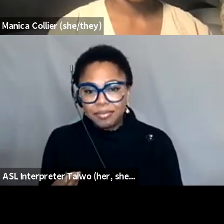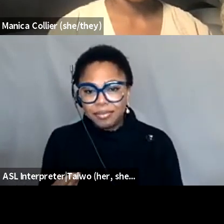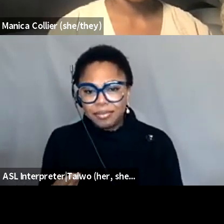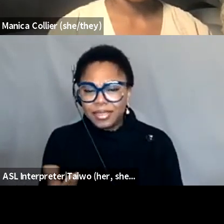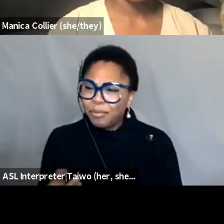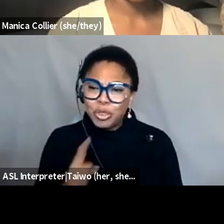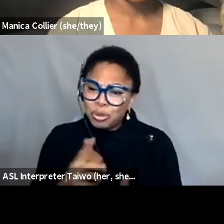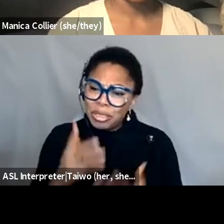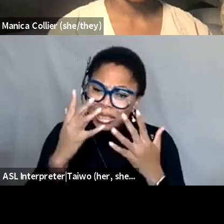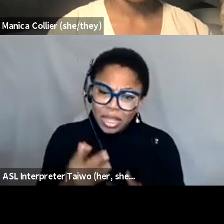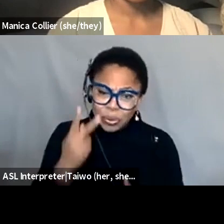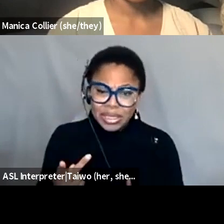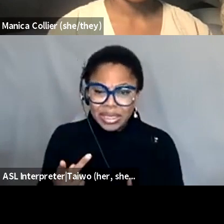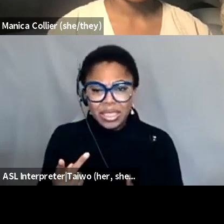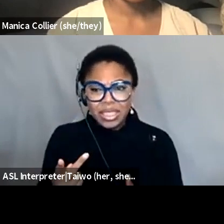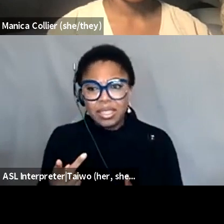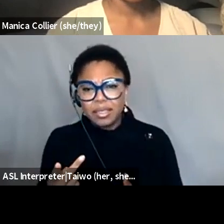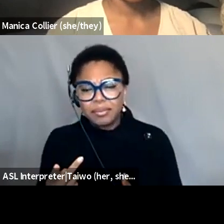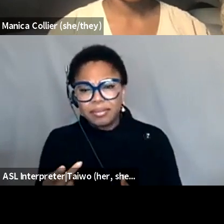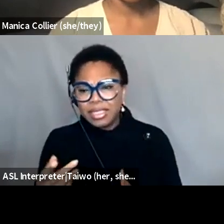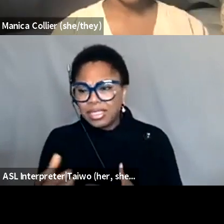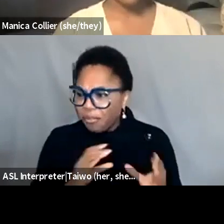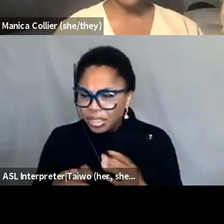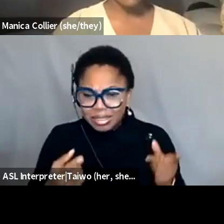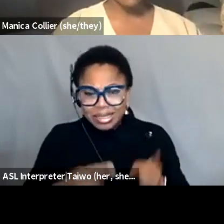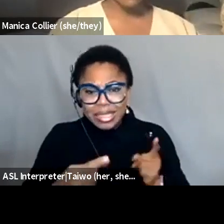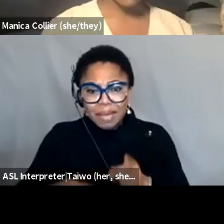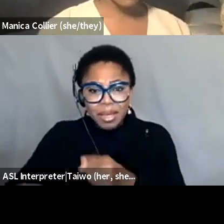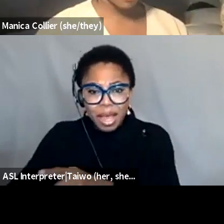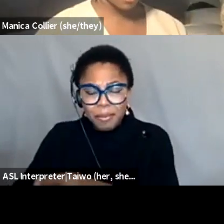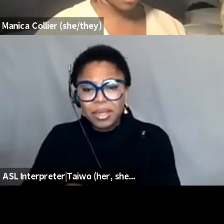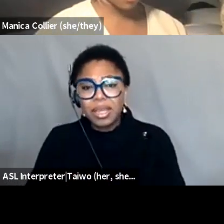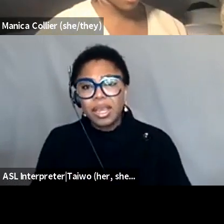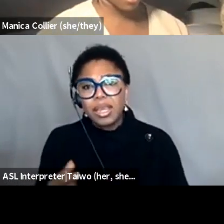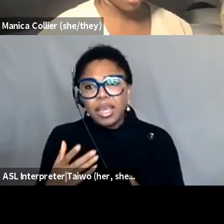it's just really sad to see these conversations happen.